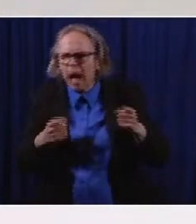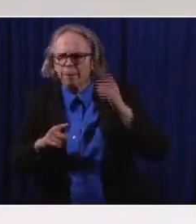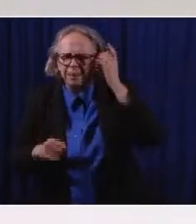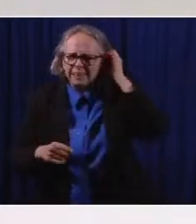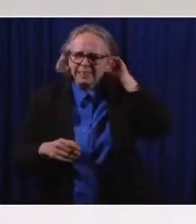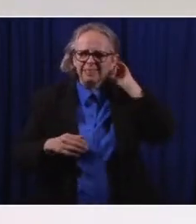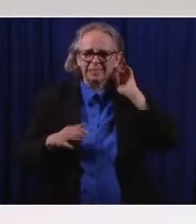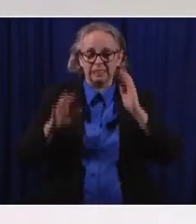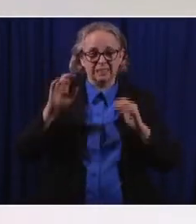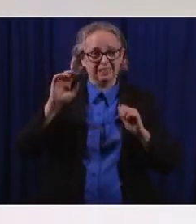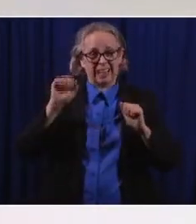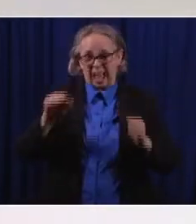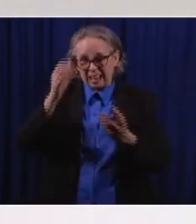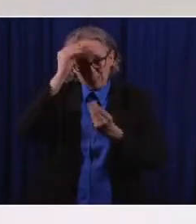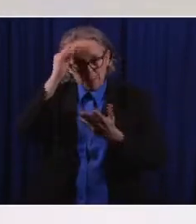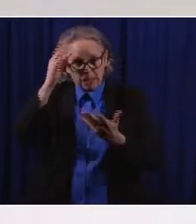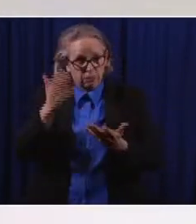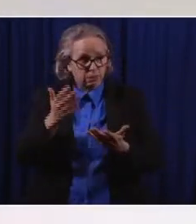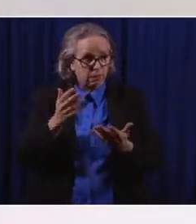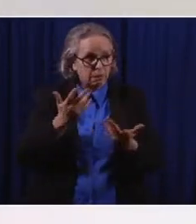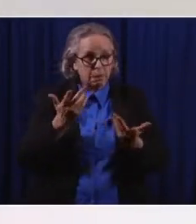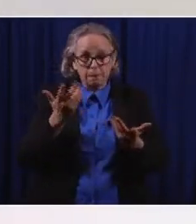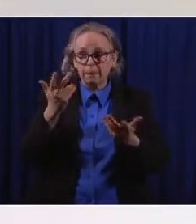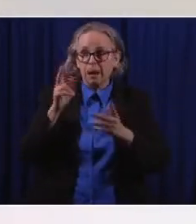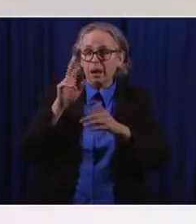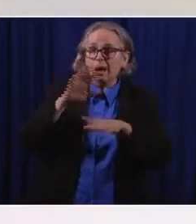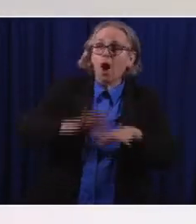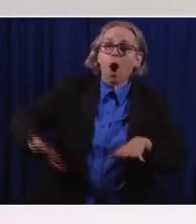July and make a broader argument than just that period of time.